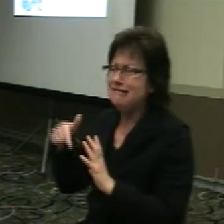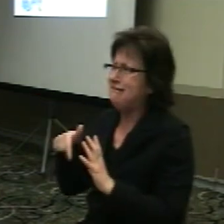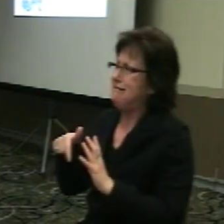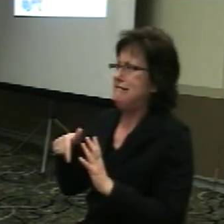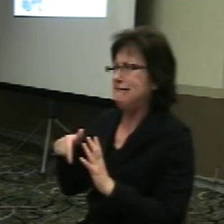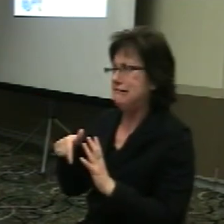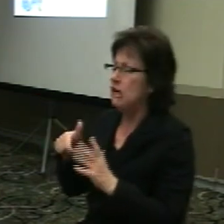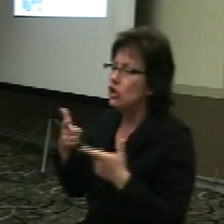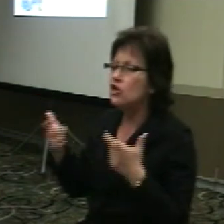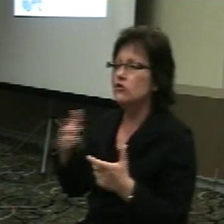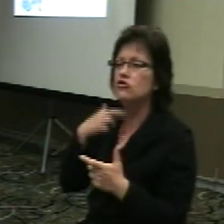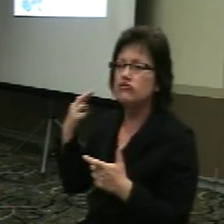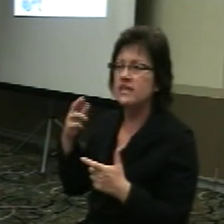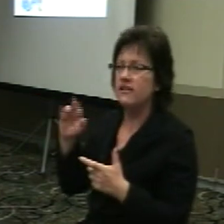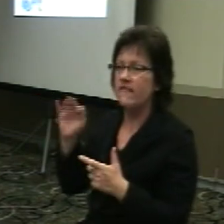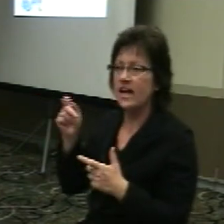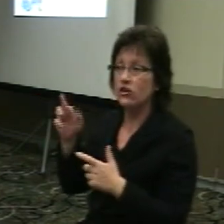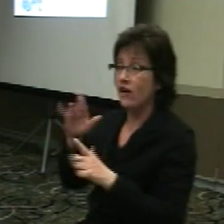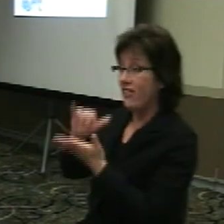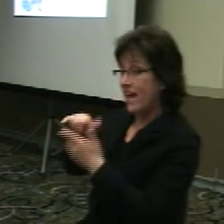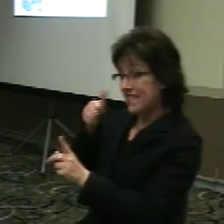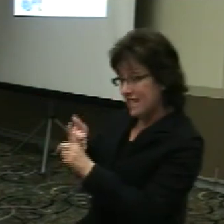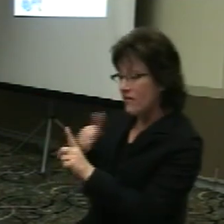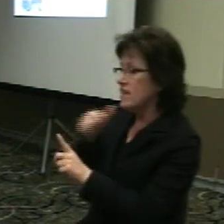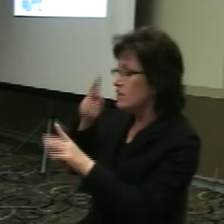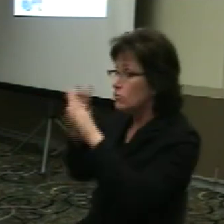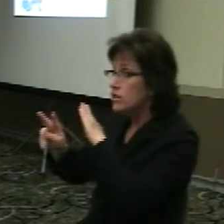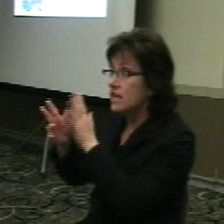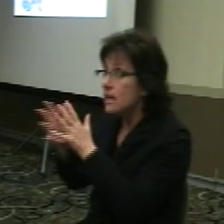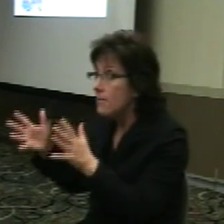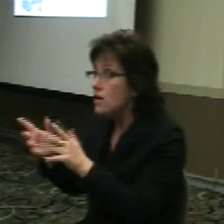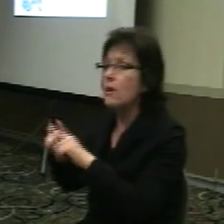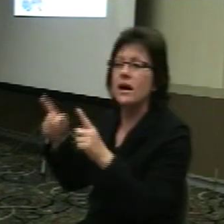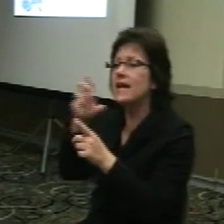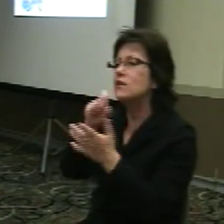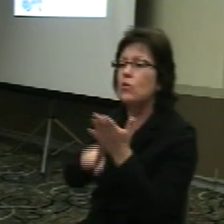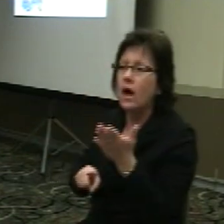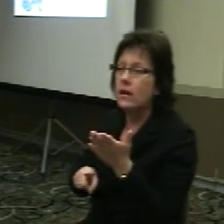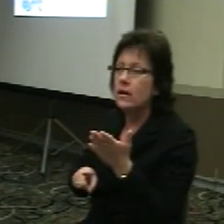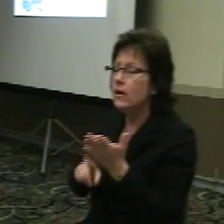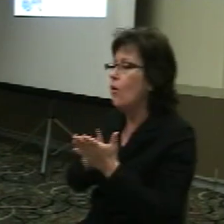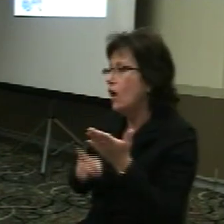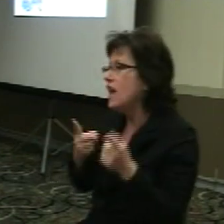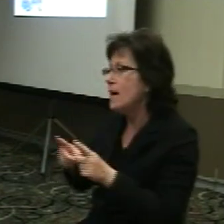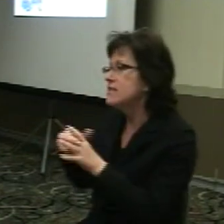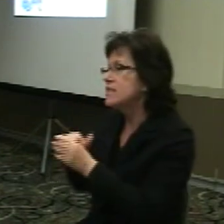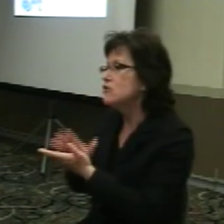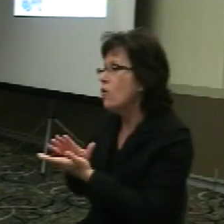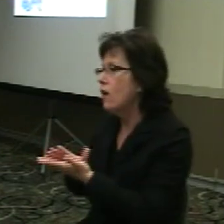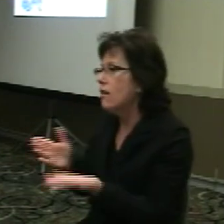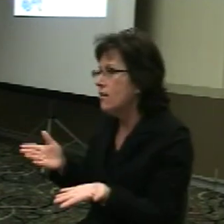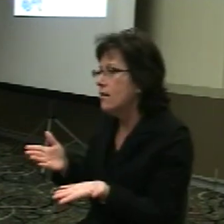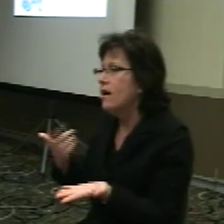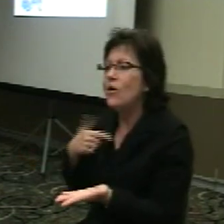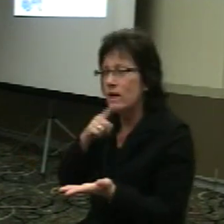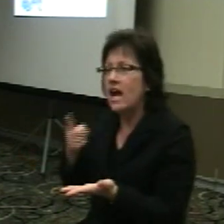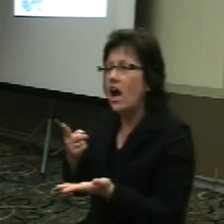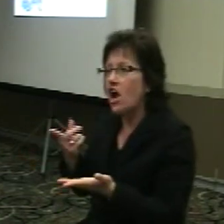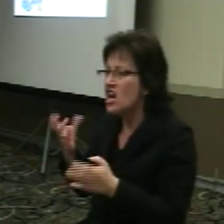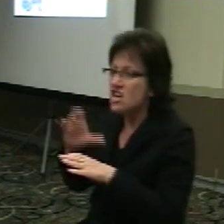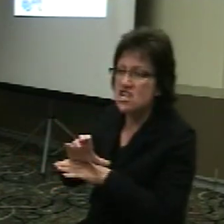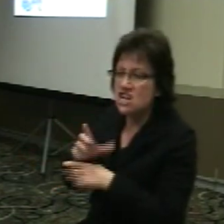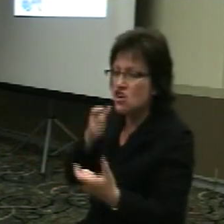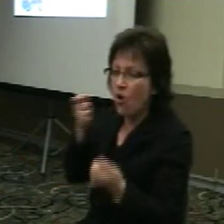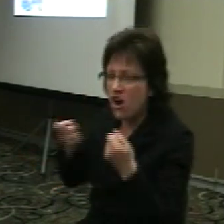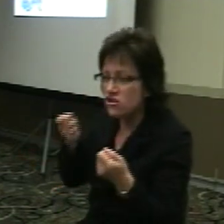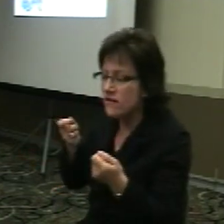Now, that in and of itself doesn't predict much. But guess what? What happens in schools? We are coercive. Most of